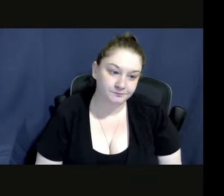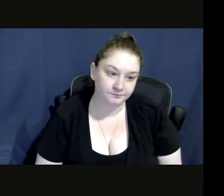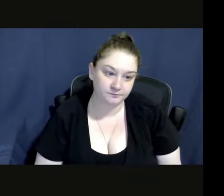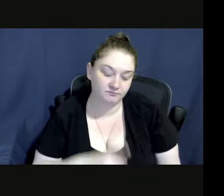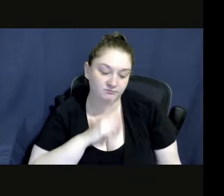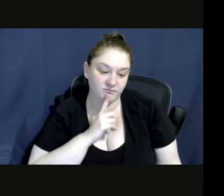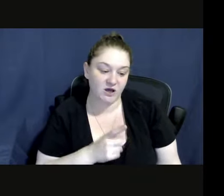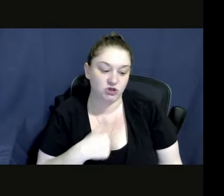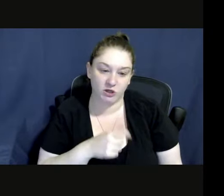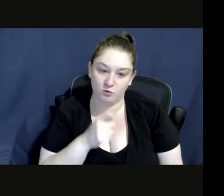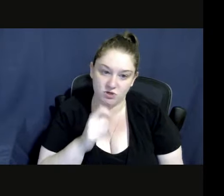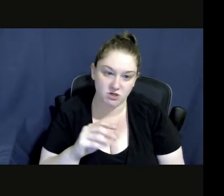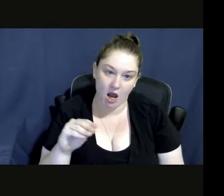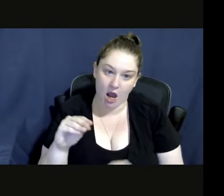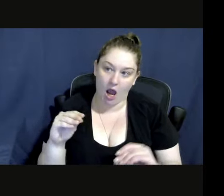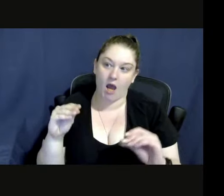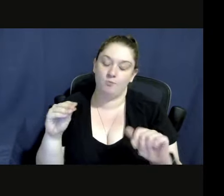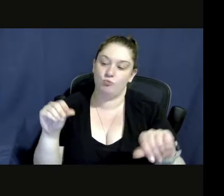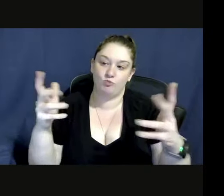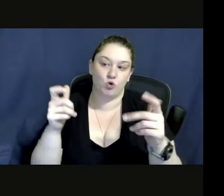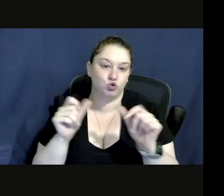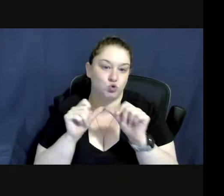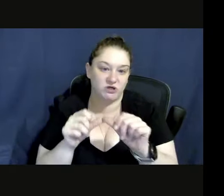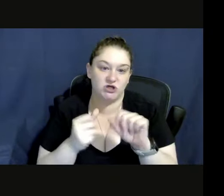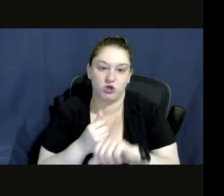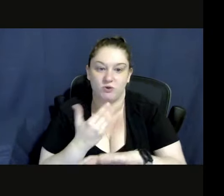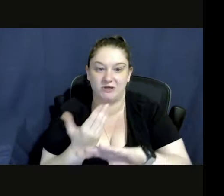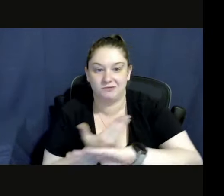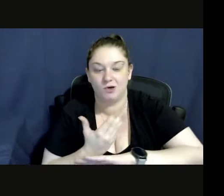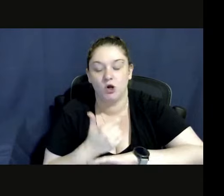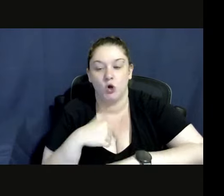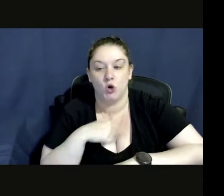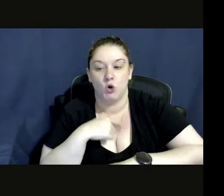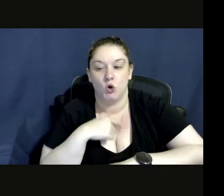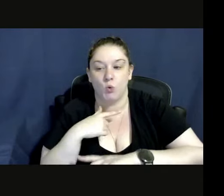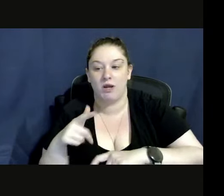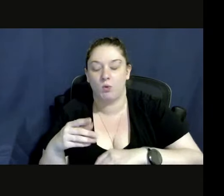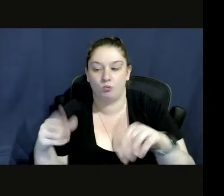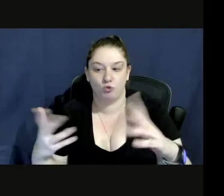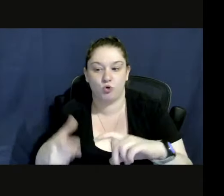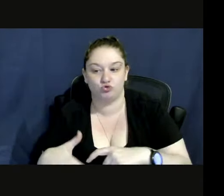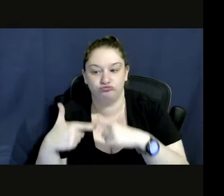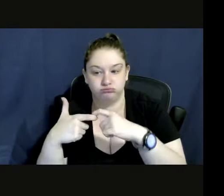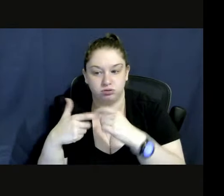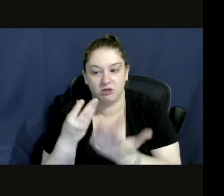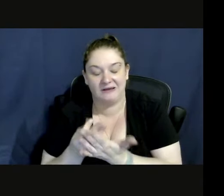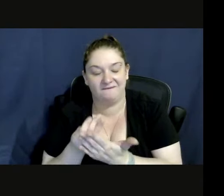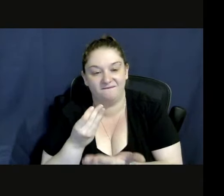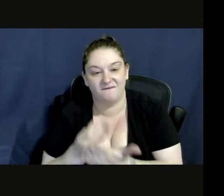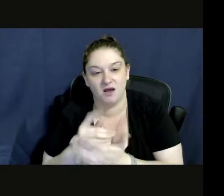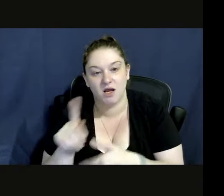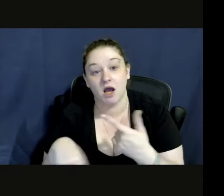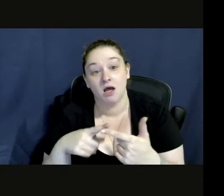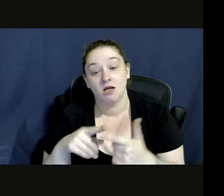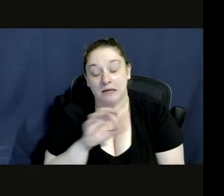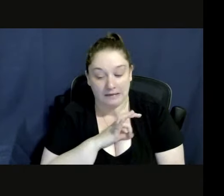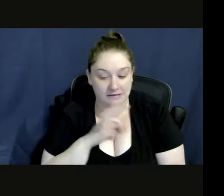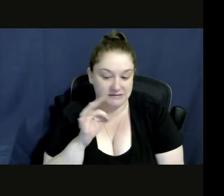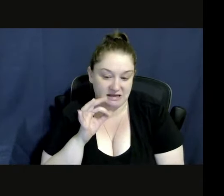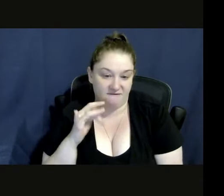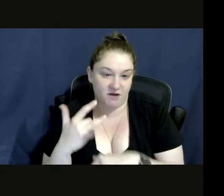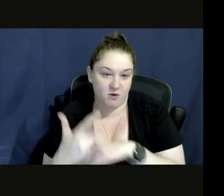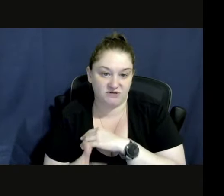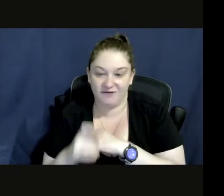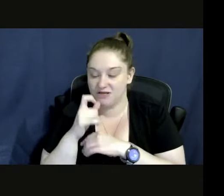to continue with the construction. Right. We would propose to hold that funding until the staffing was available. It doesn't make sense to